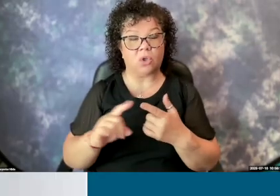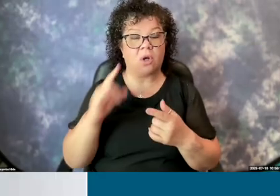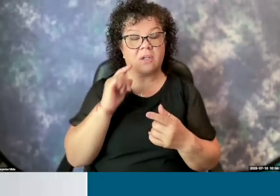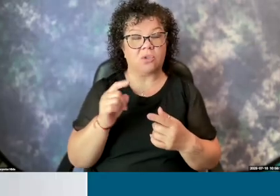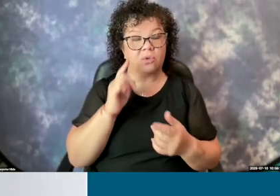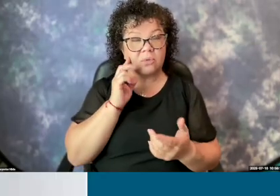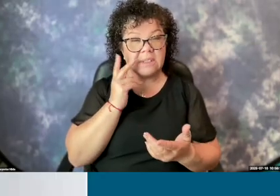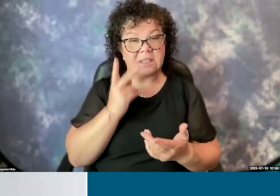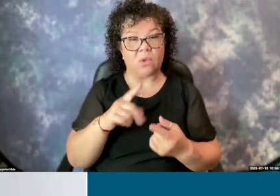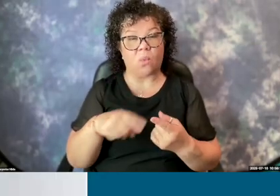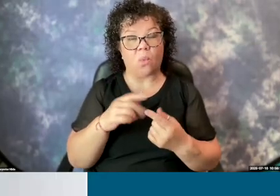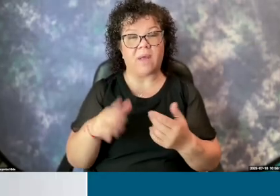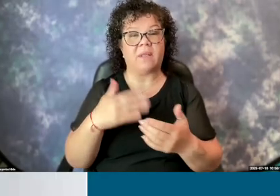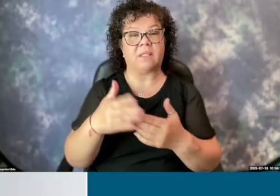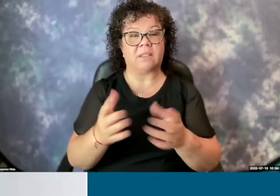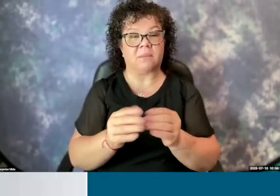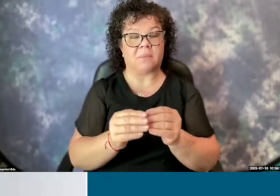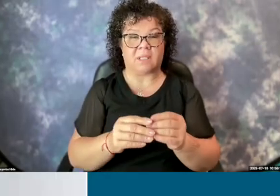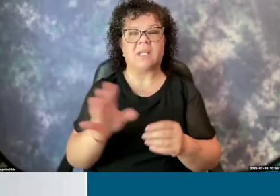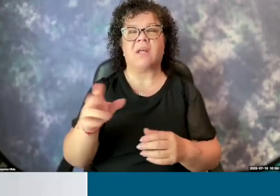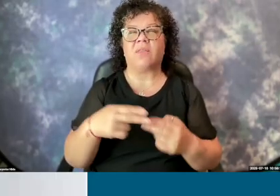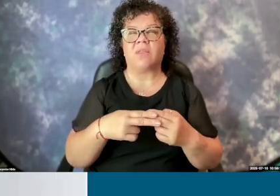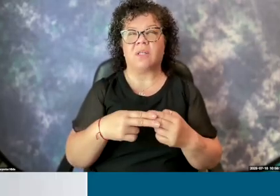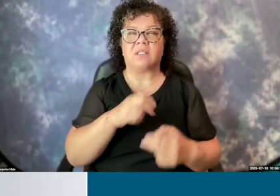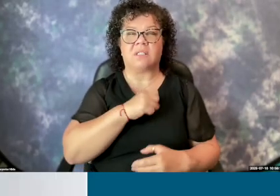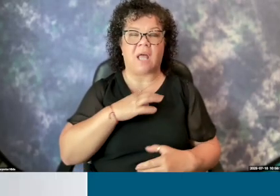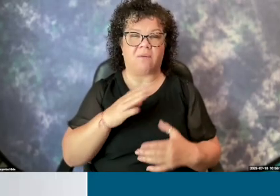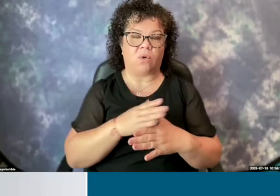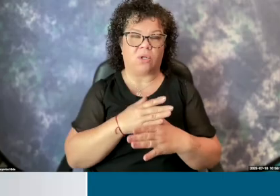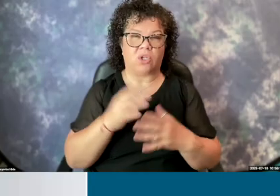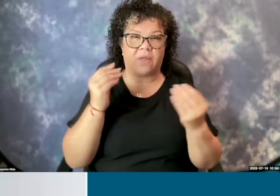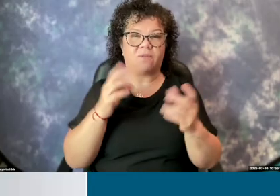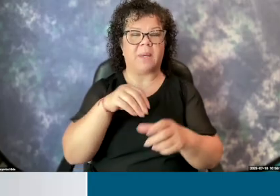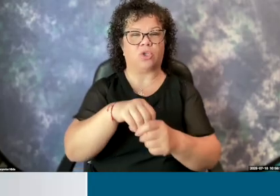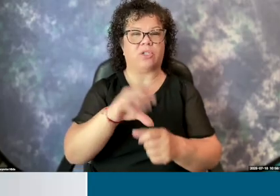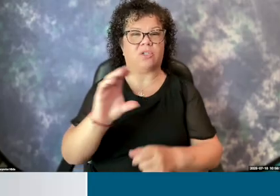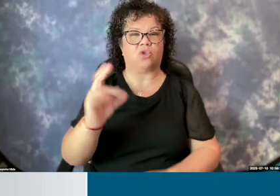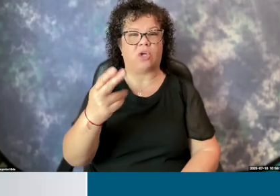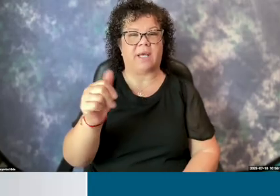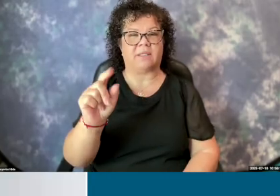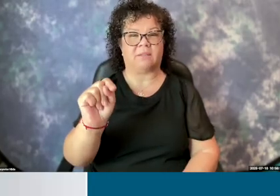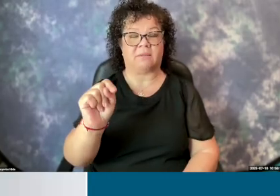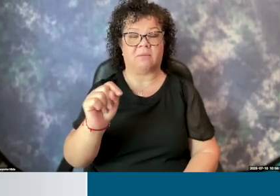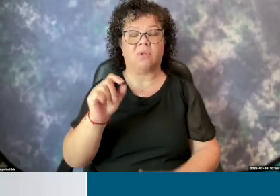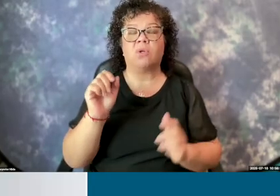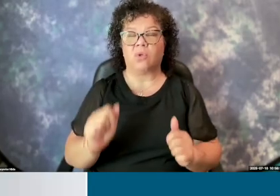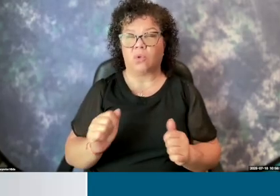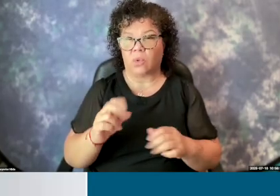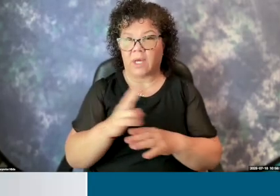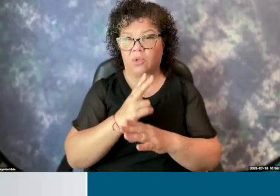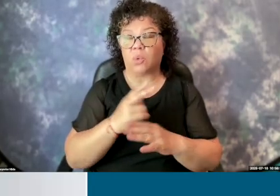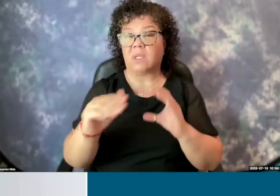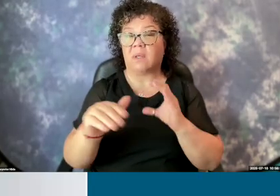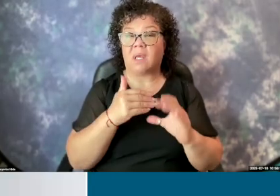to all this information in the chat. As always, you can also reach us at the email addresses provided on the slide, including our clean